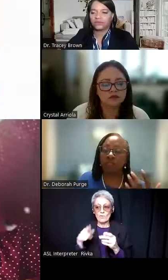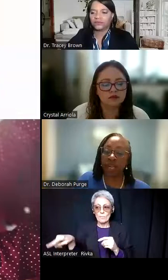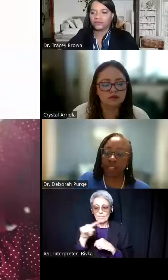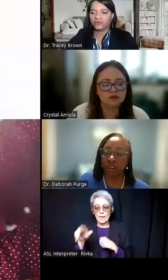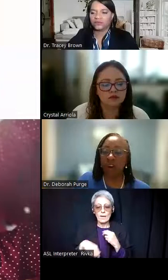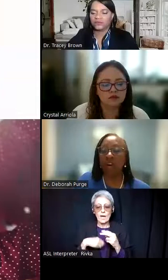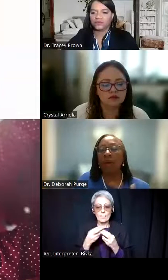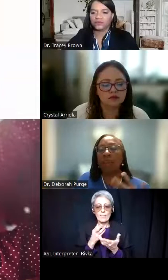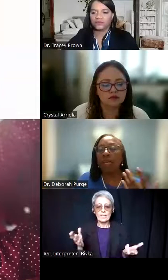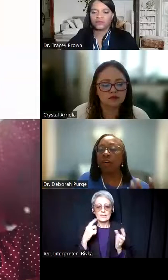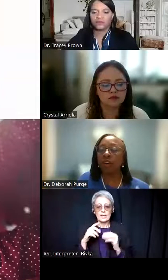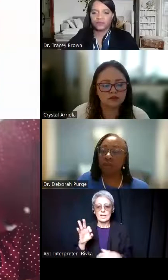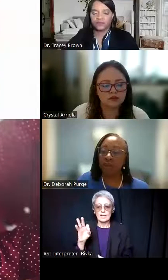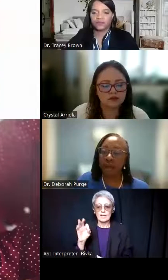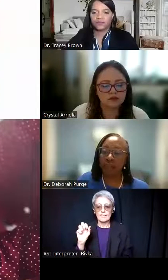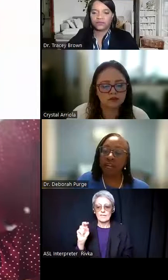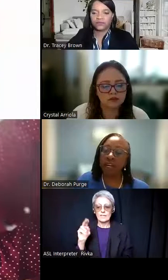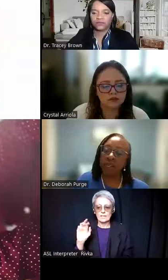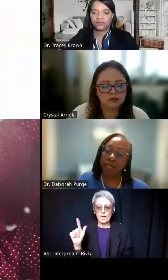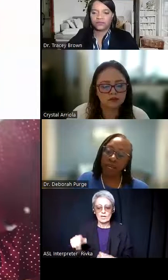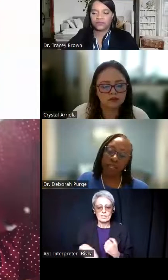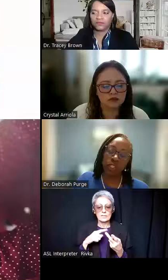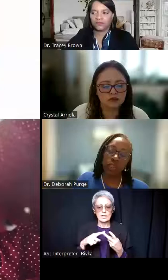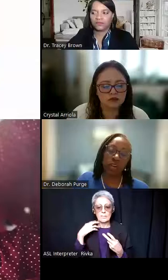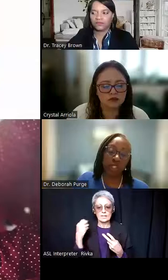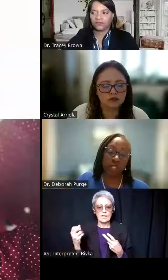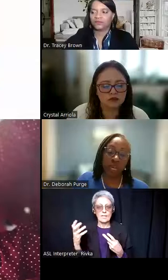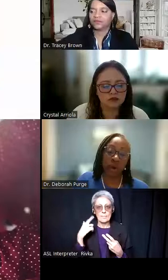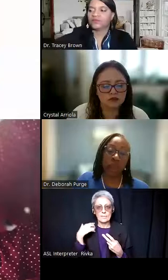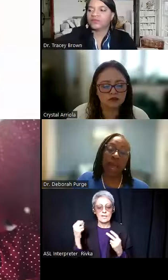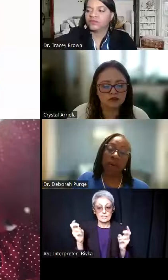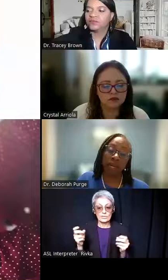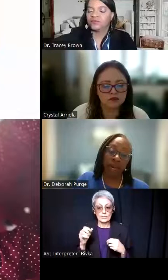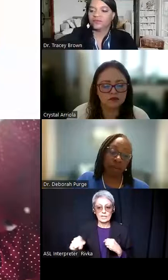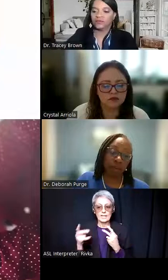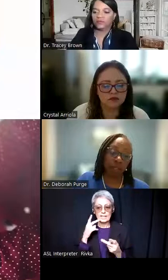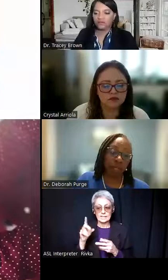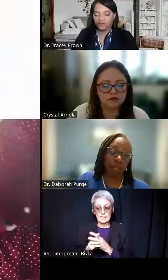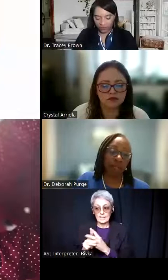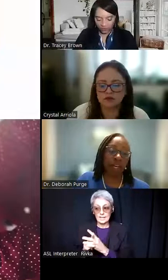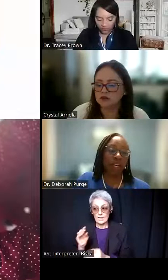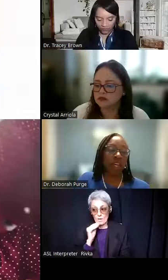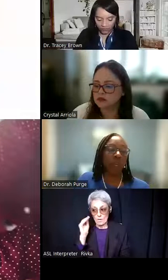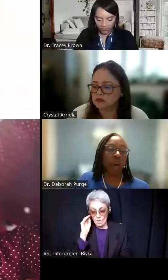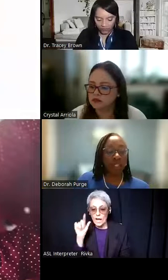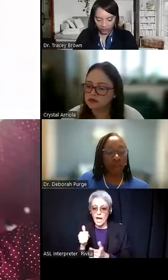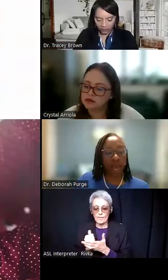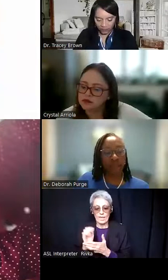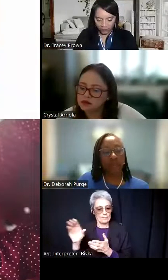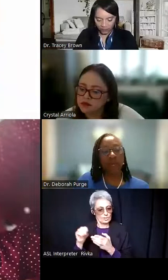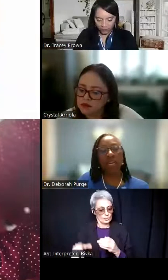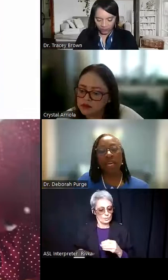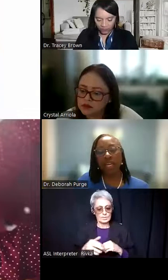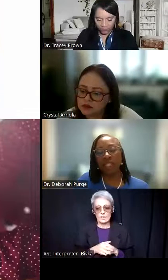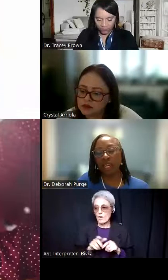such as fentanyl, mental health issues that they're seeing at home, and how can they help their students. We also